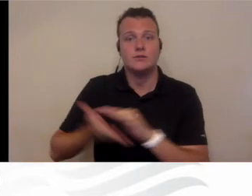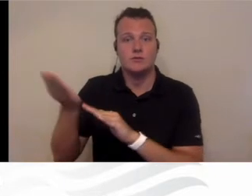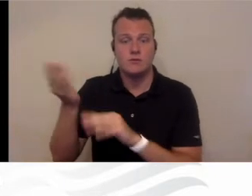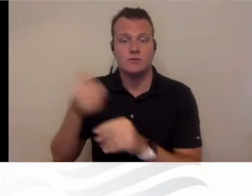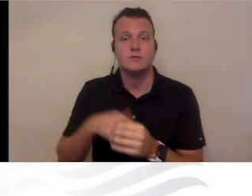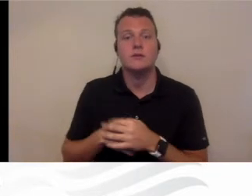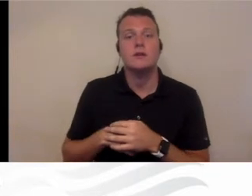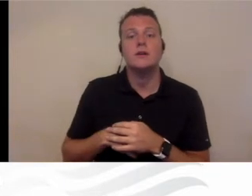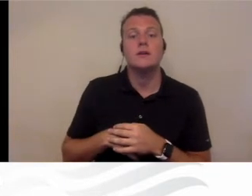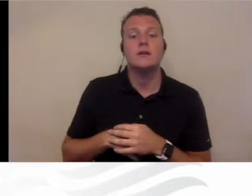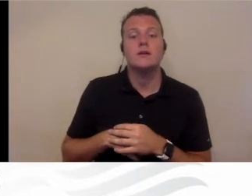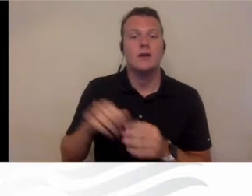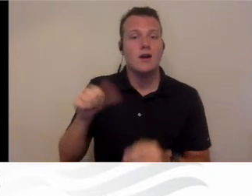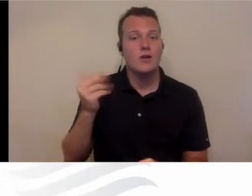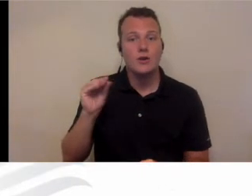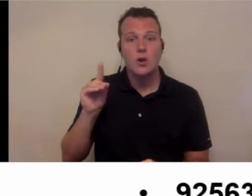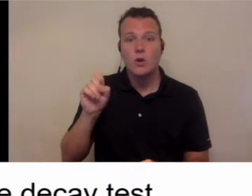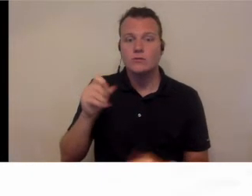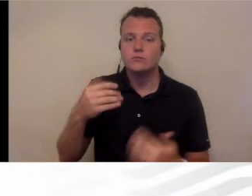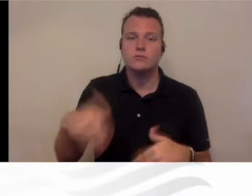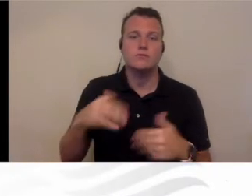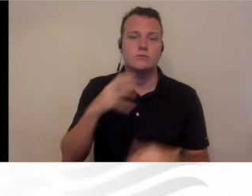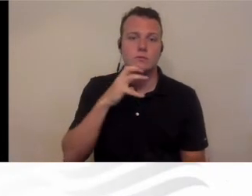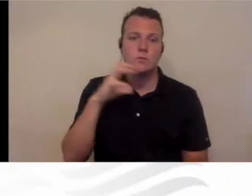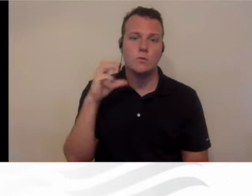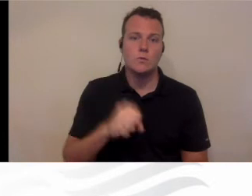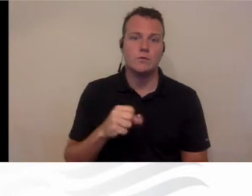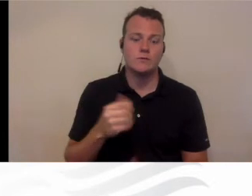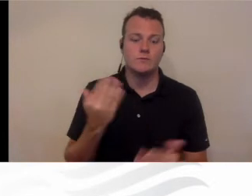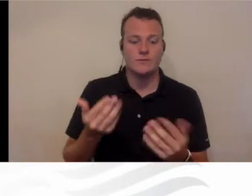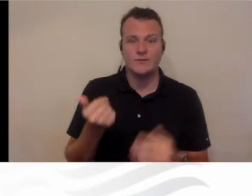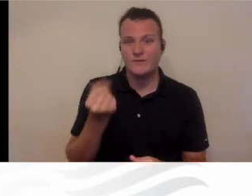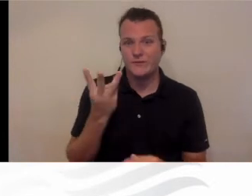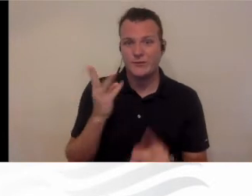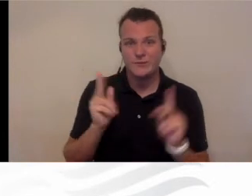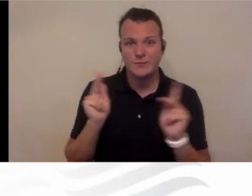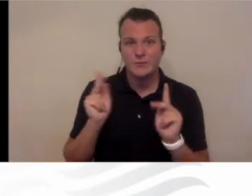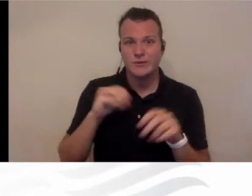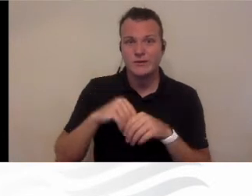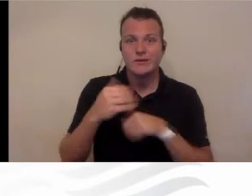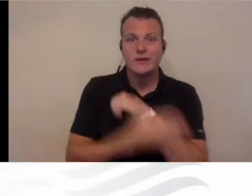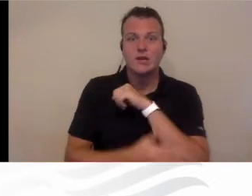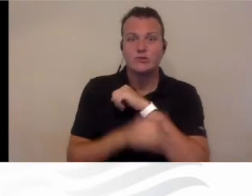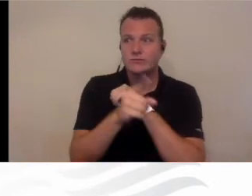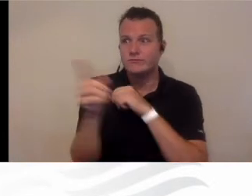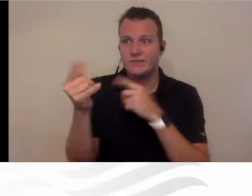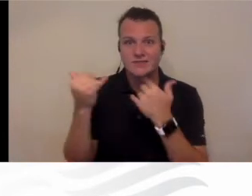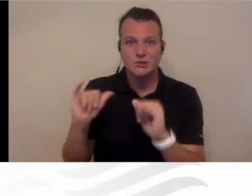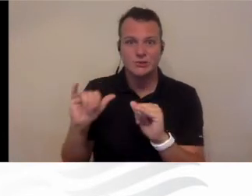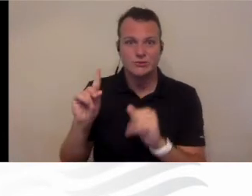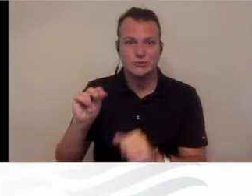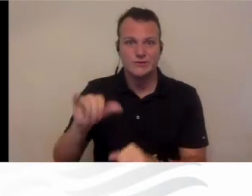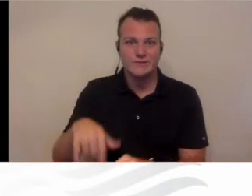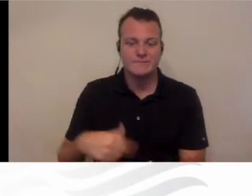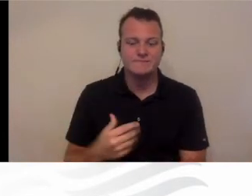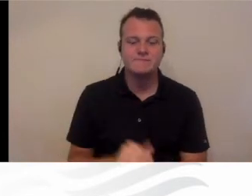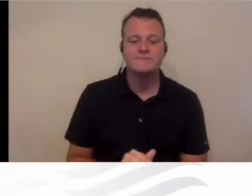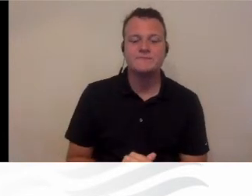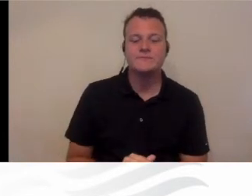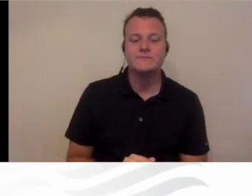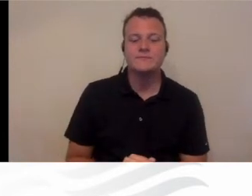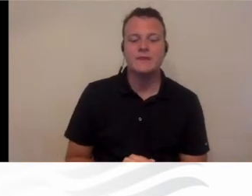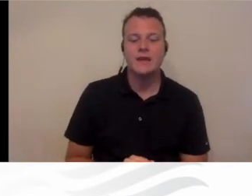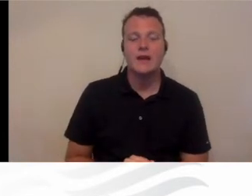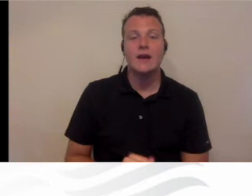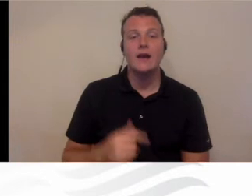are so old, probably only a handful of people in the country are still doing them. I think these are